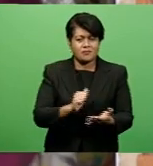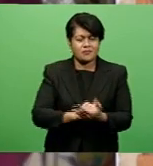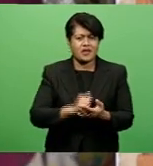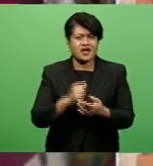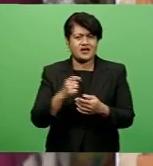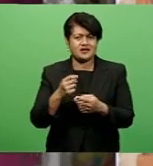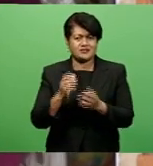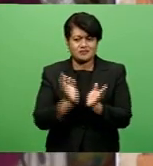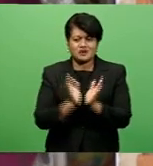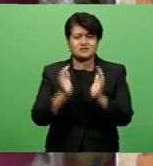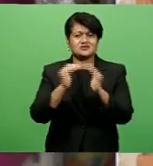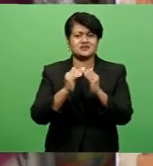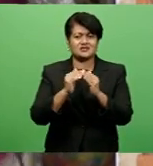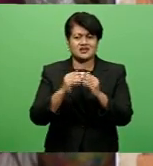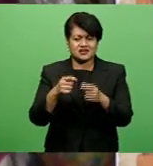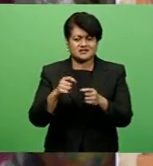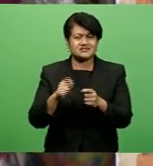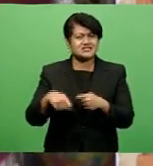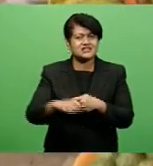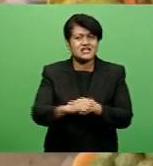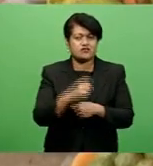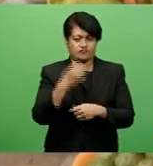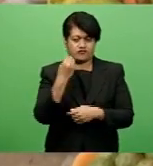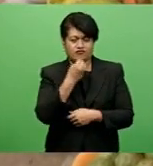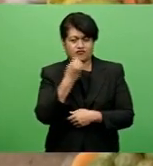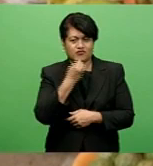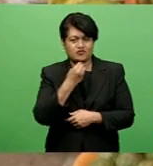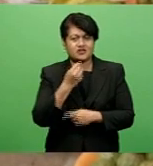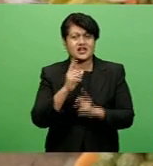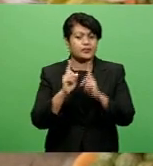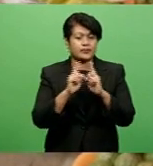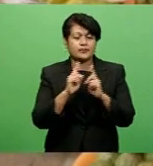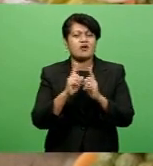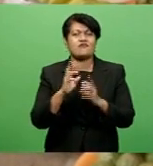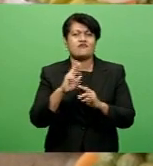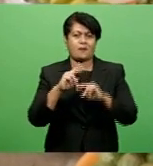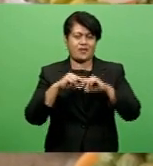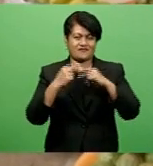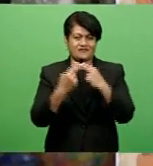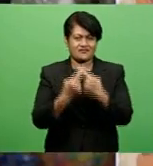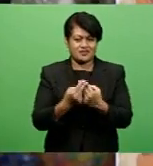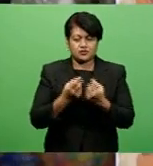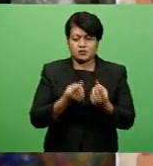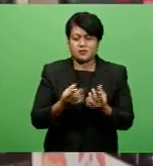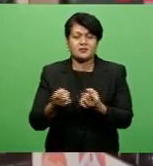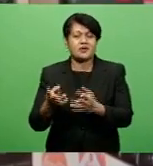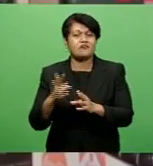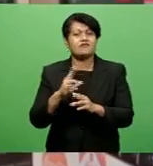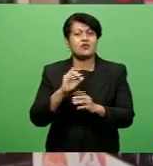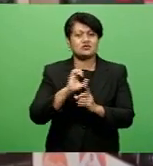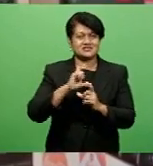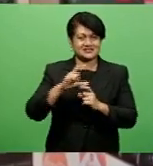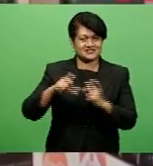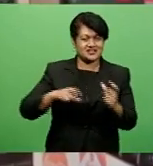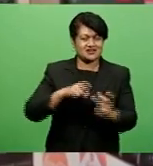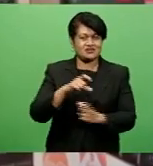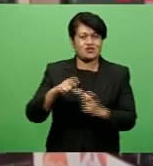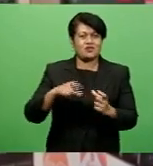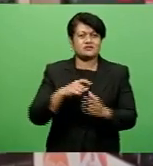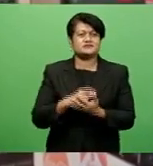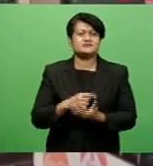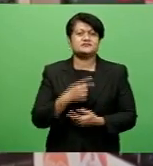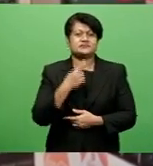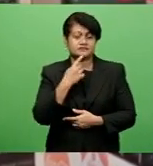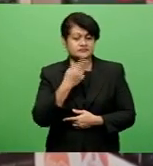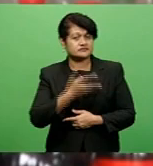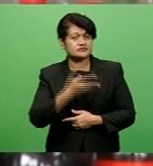to buy some canned food items, batteries and some candles for my family as we prepare for the cyclone. Serebi Resunke says